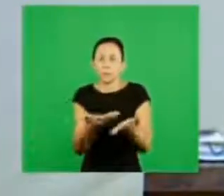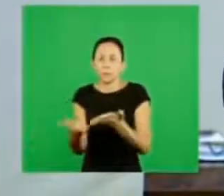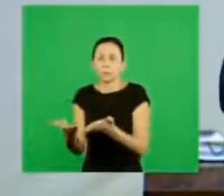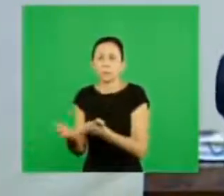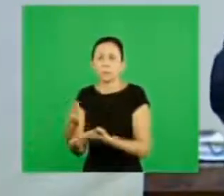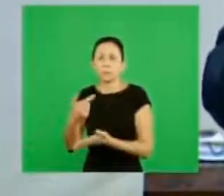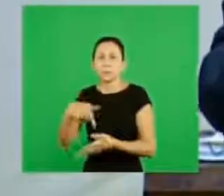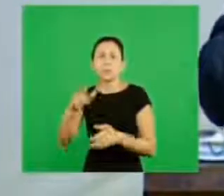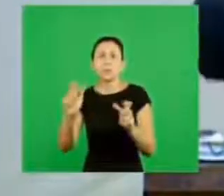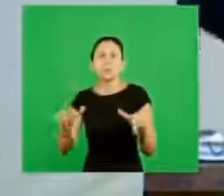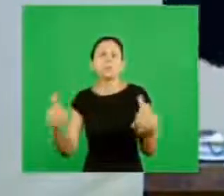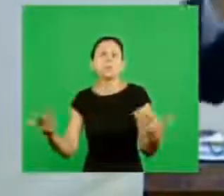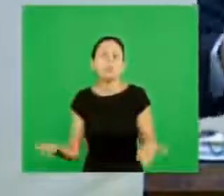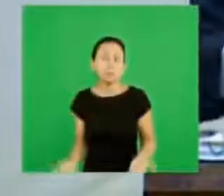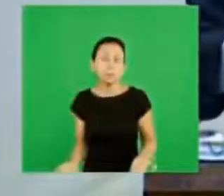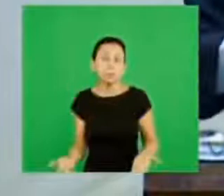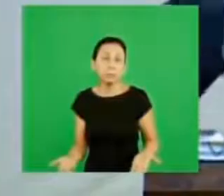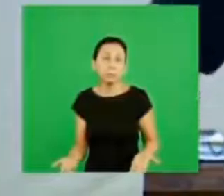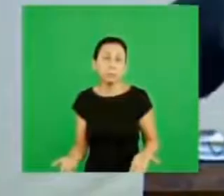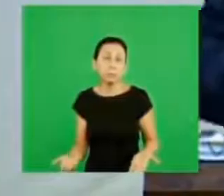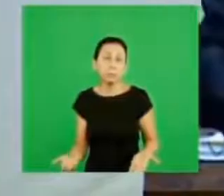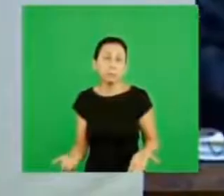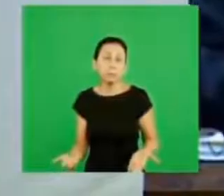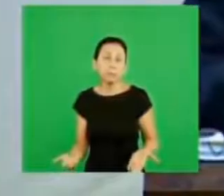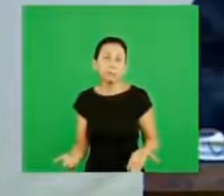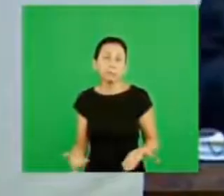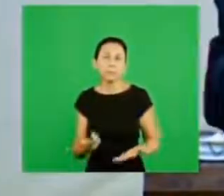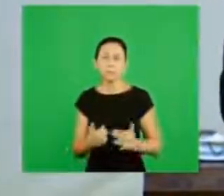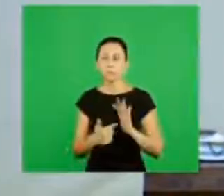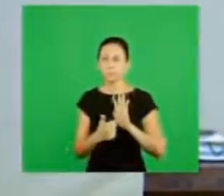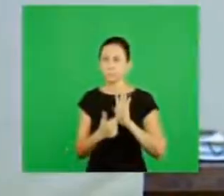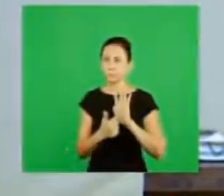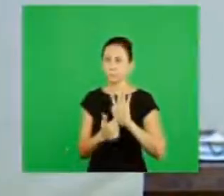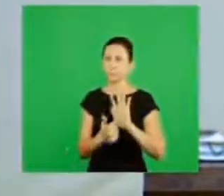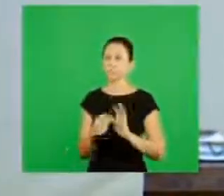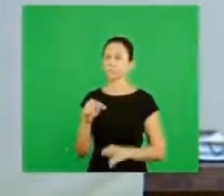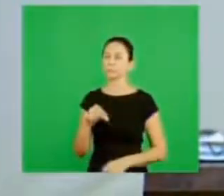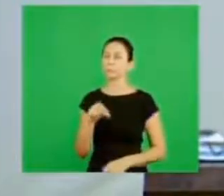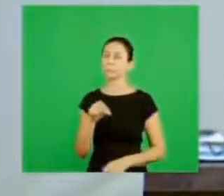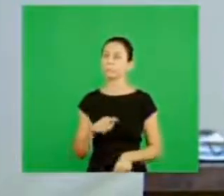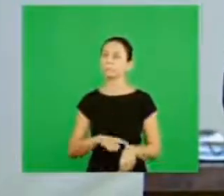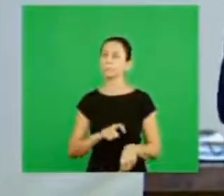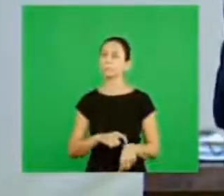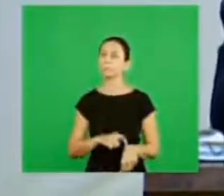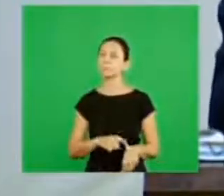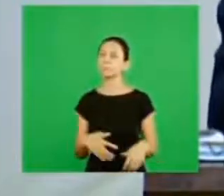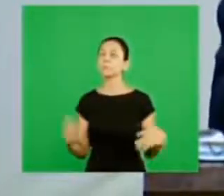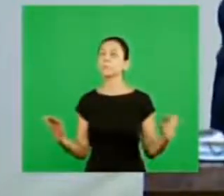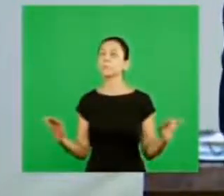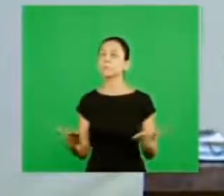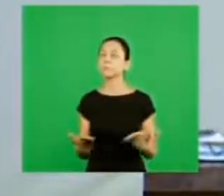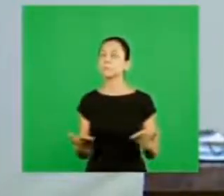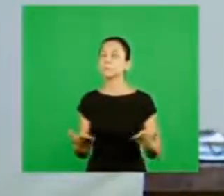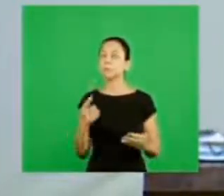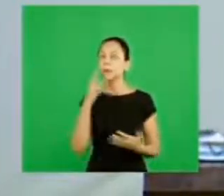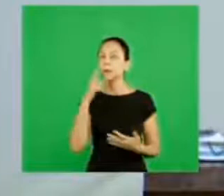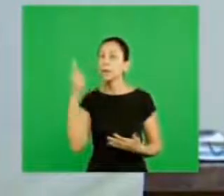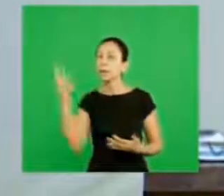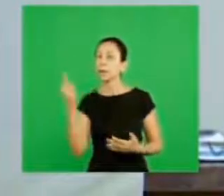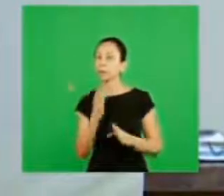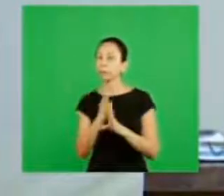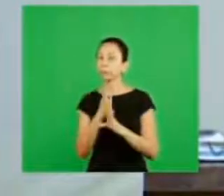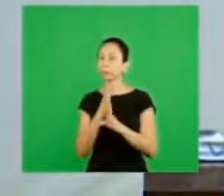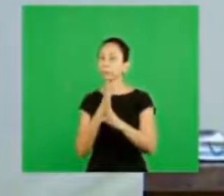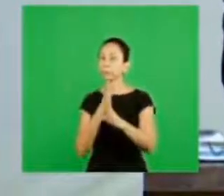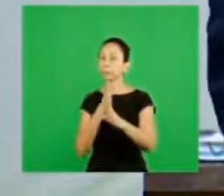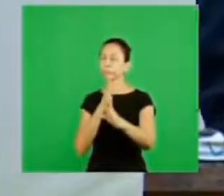valley of decision, saying, where are you going to go? What decision are you going to make? And I'm showing here